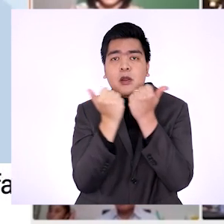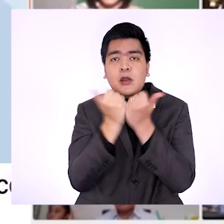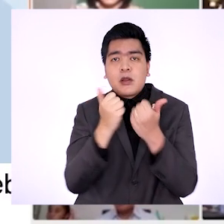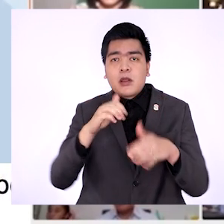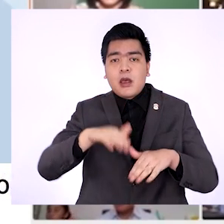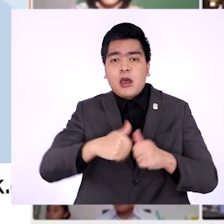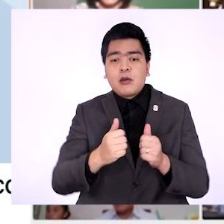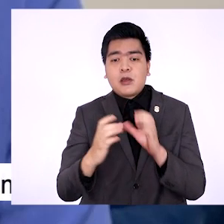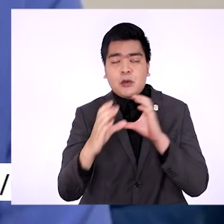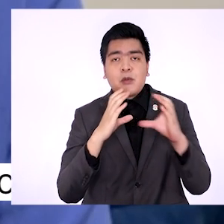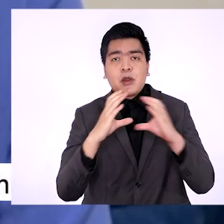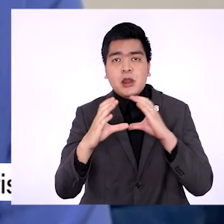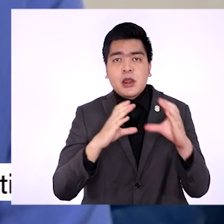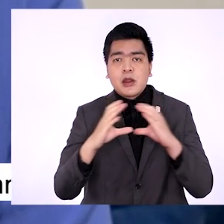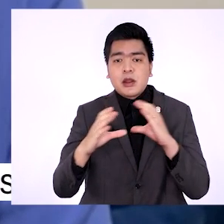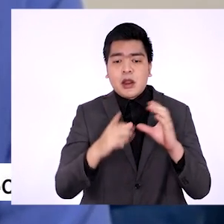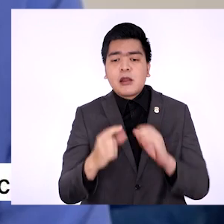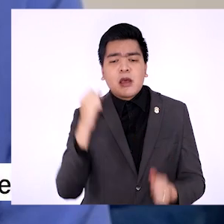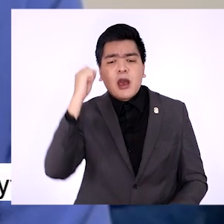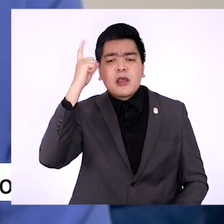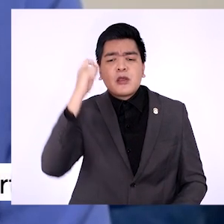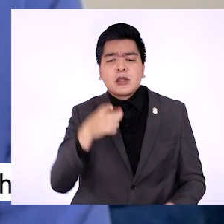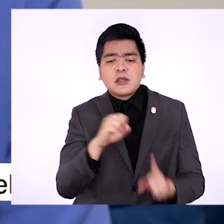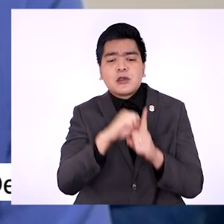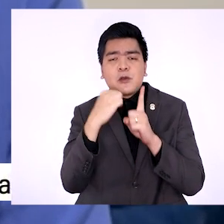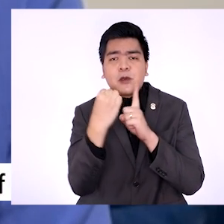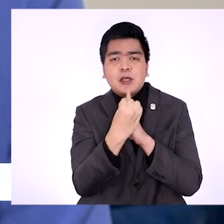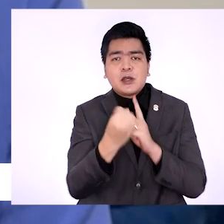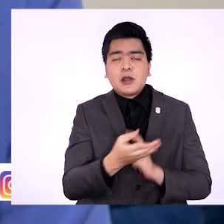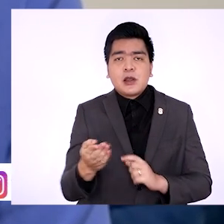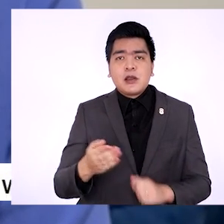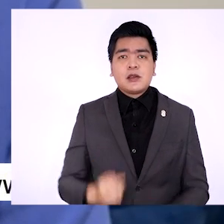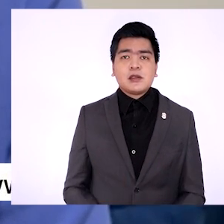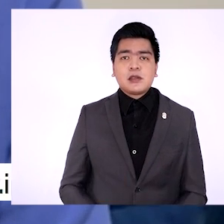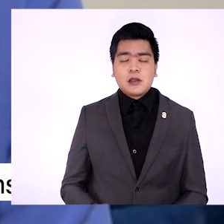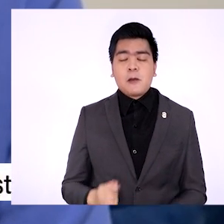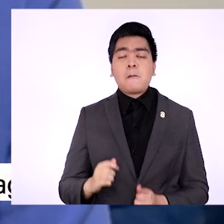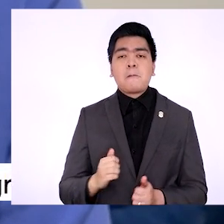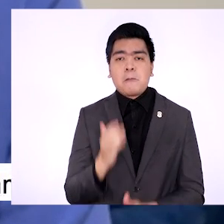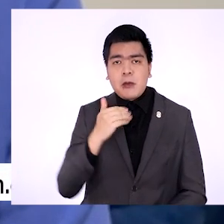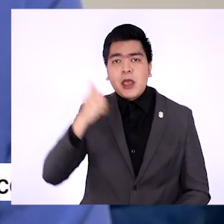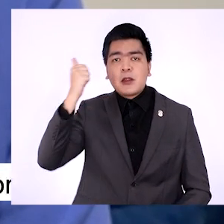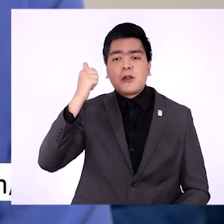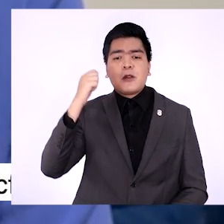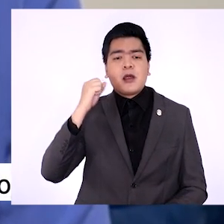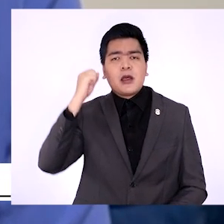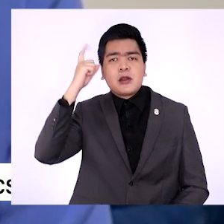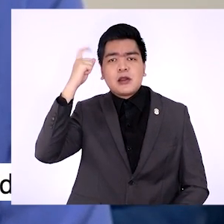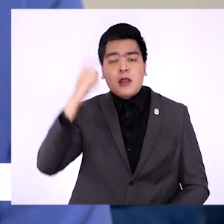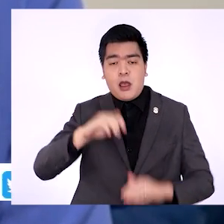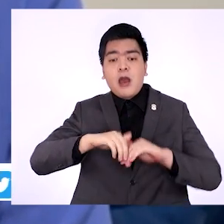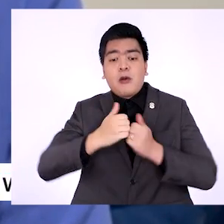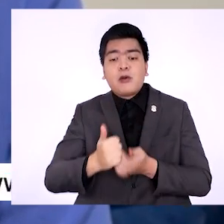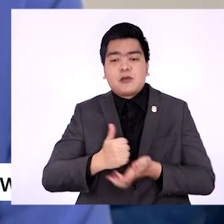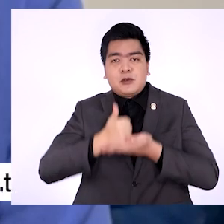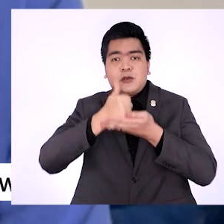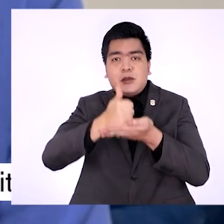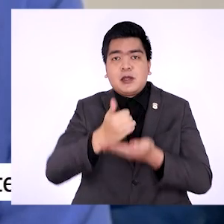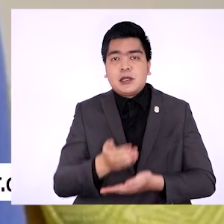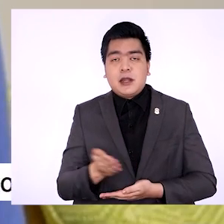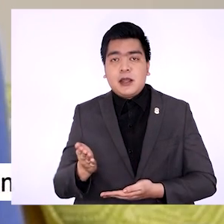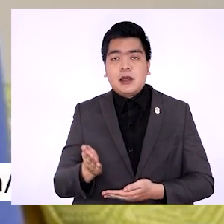their surroundings, understanding their situation, and we can better understand how to help our fellow men with